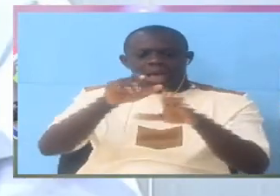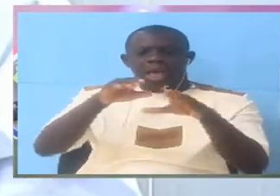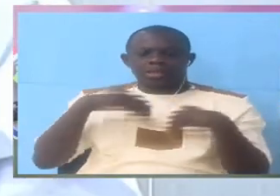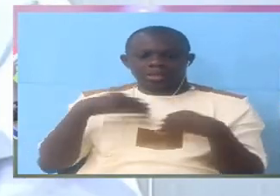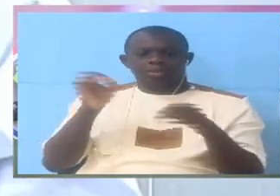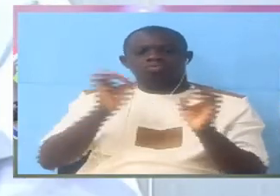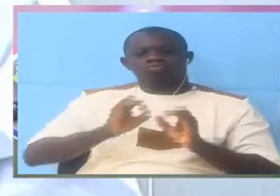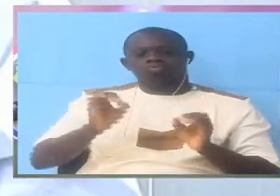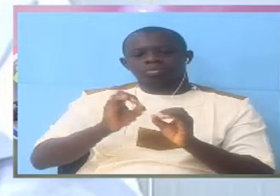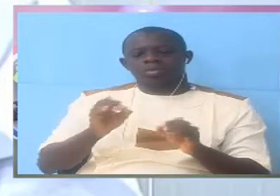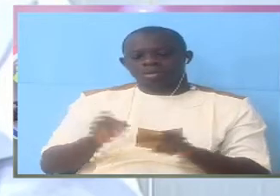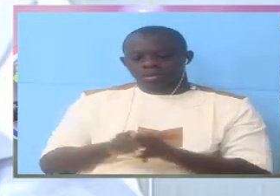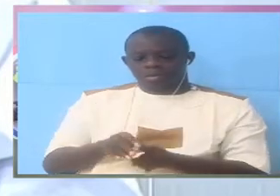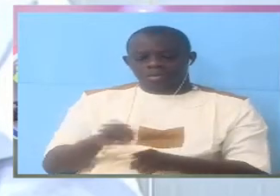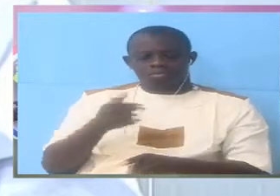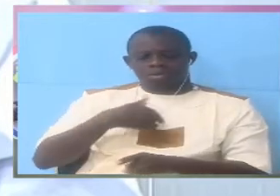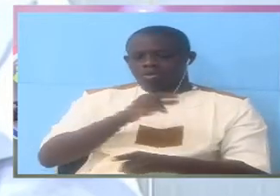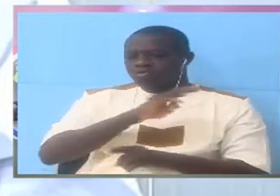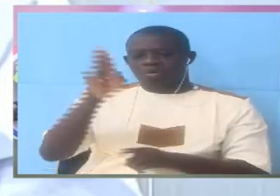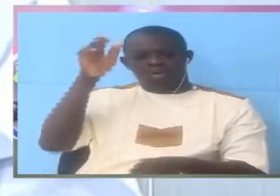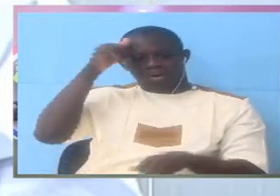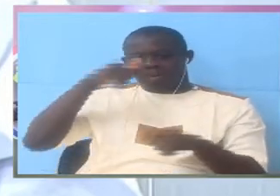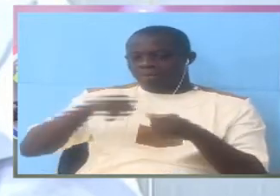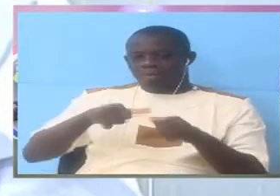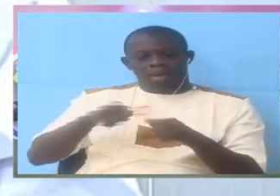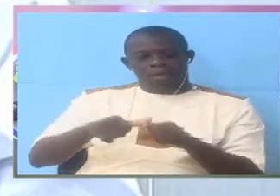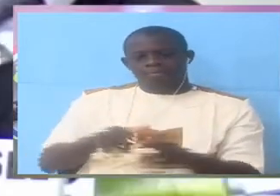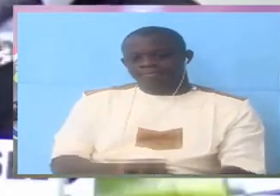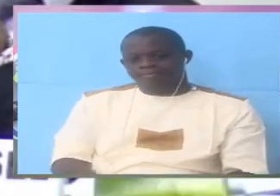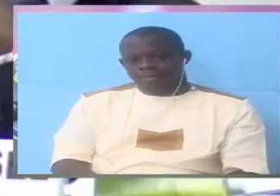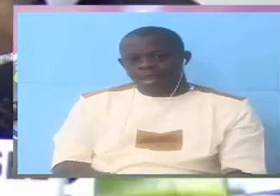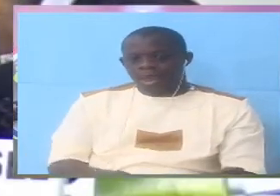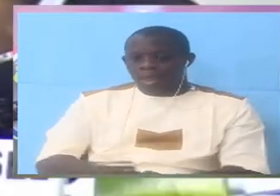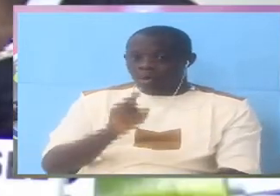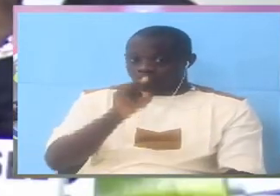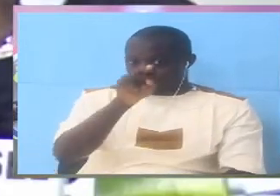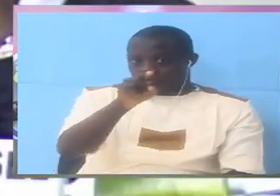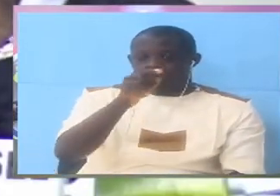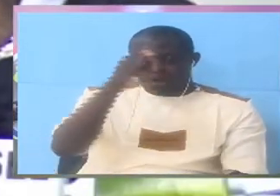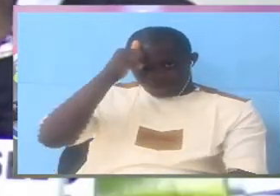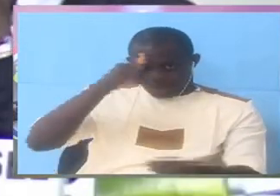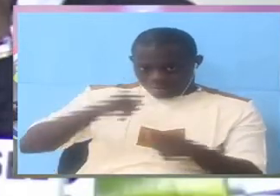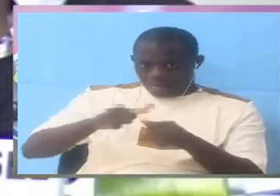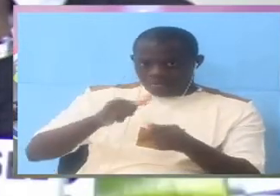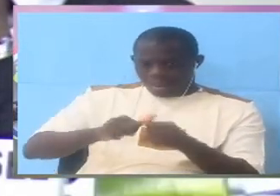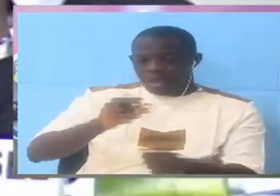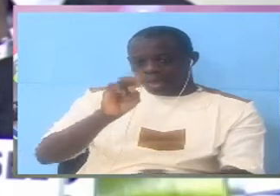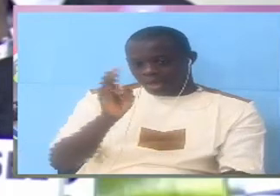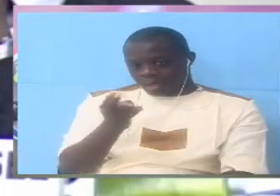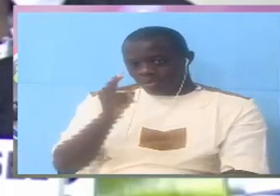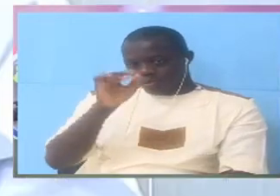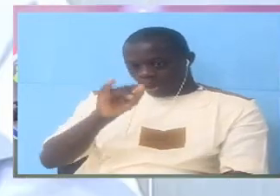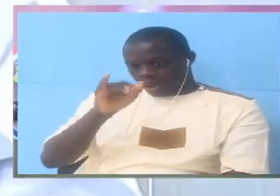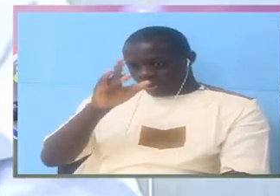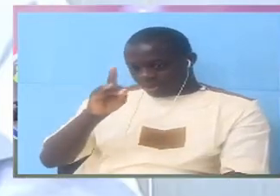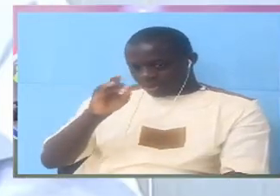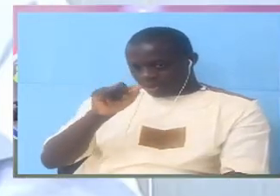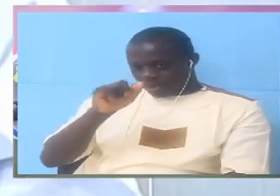true? I cannot recall that. But you can recall Haidara attempting to beat him. Yes.